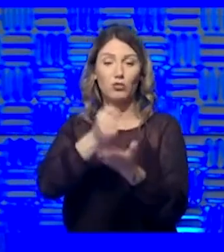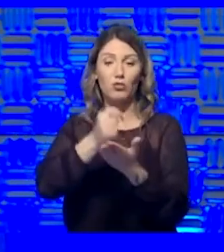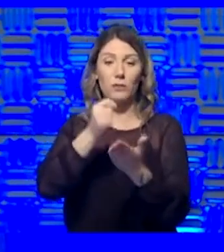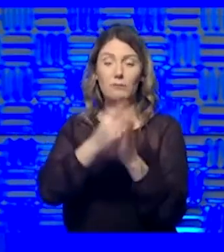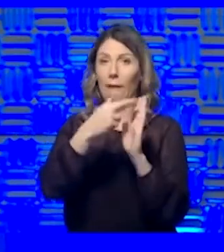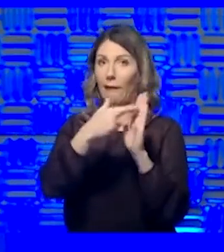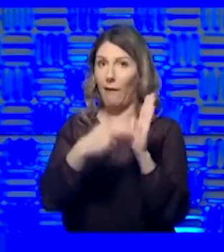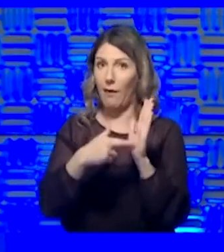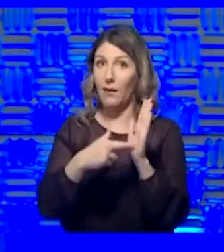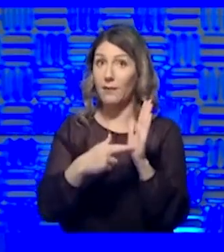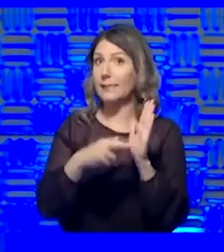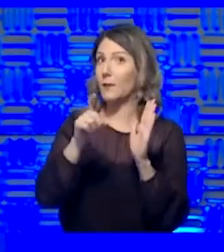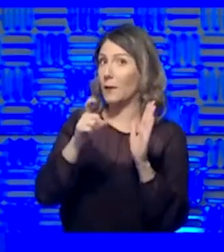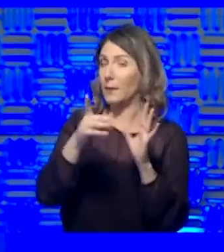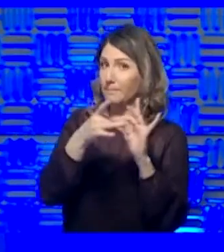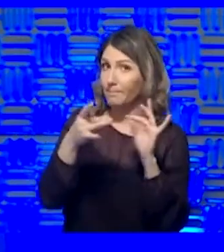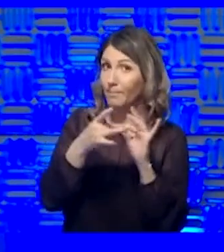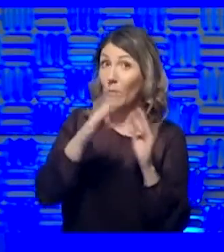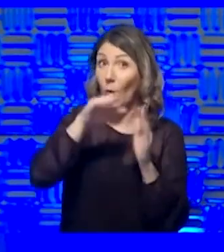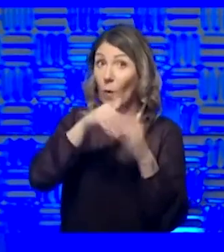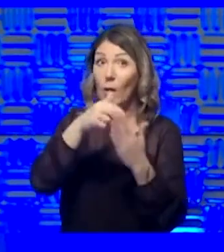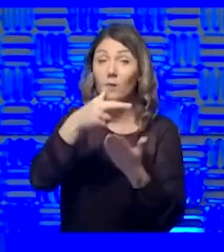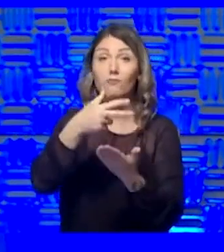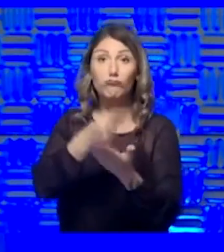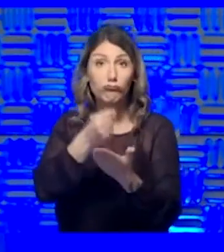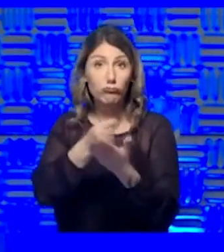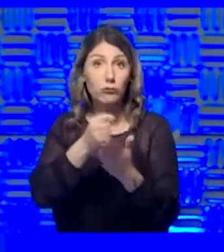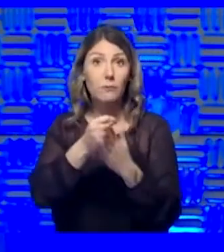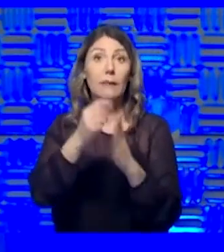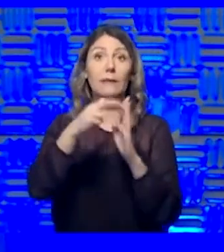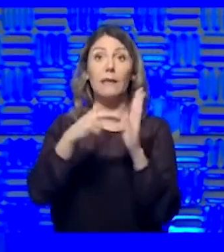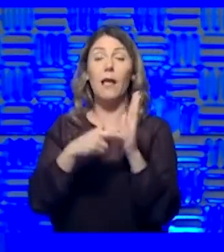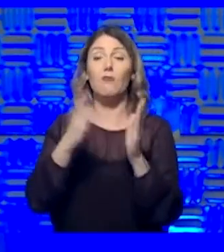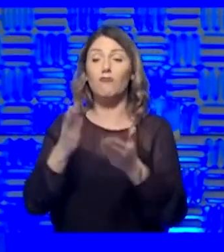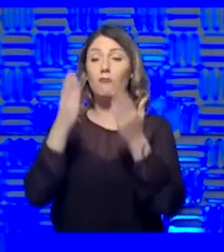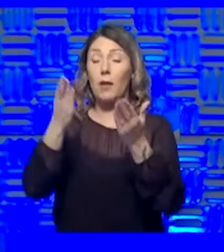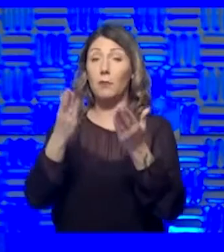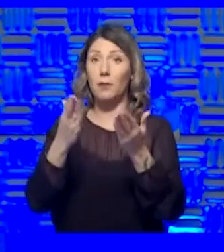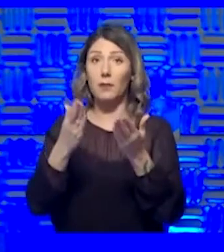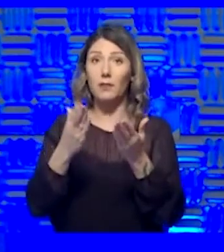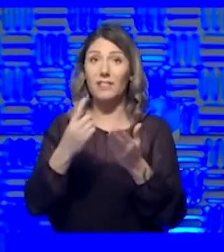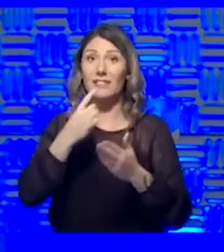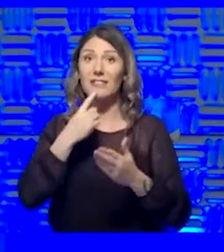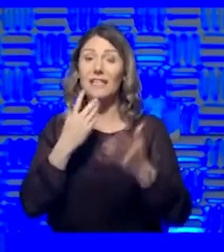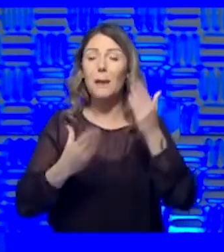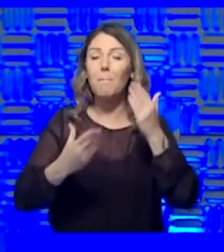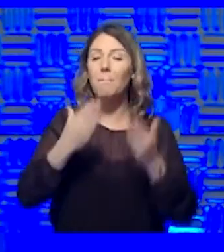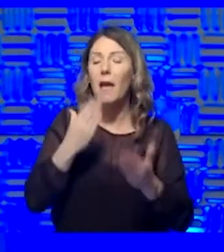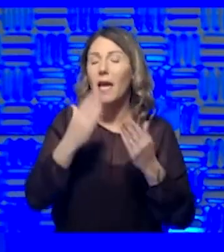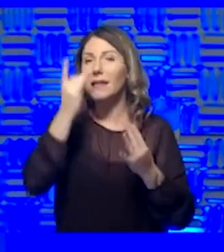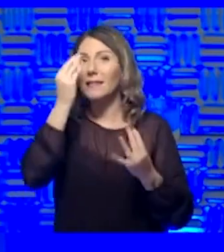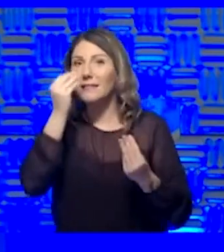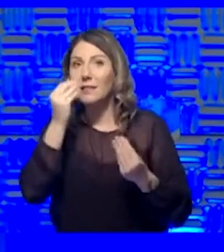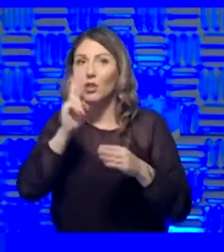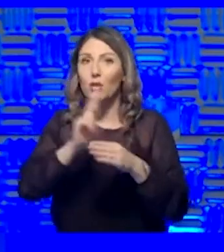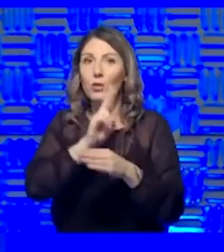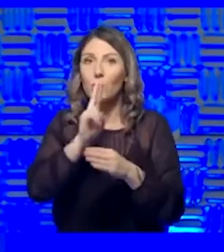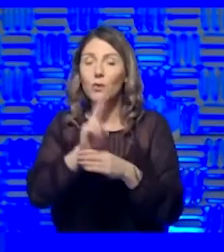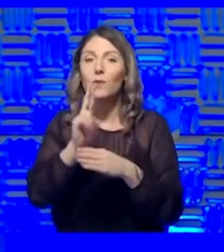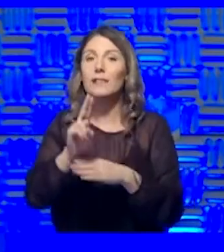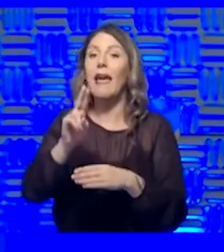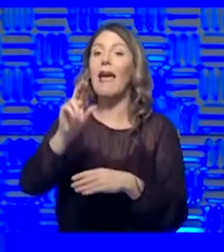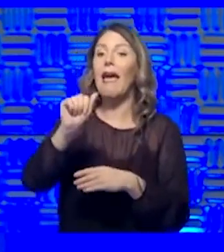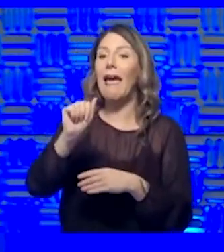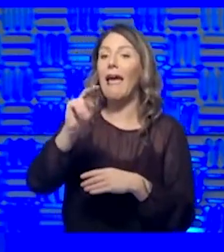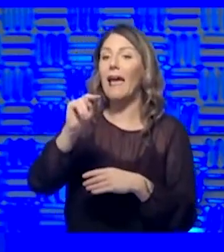guidelines. And it should be noted that in all of the treatment guidelines and recommendations, it does say may consider use in a clinical trial